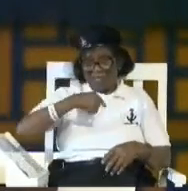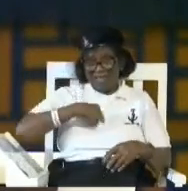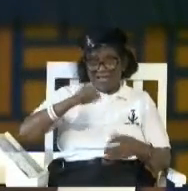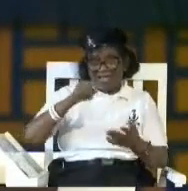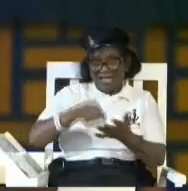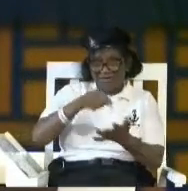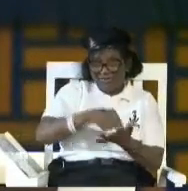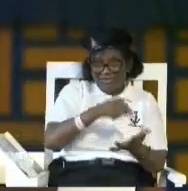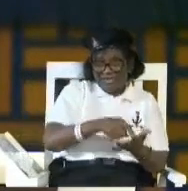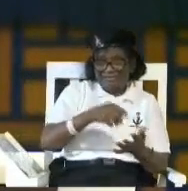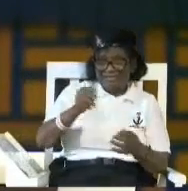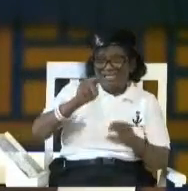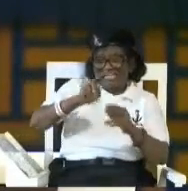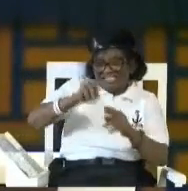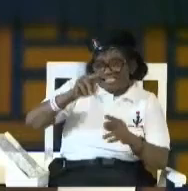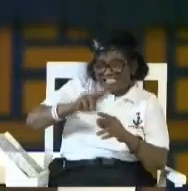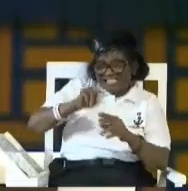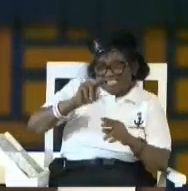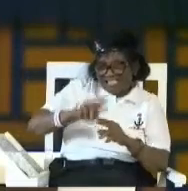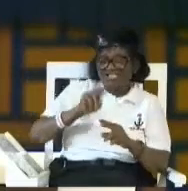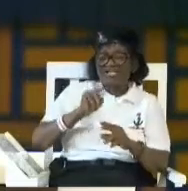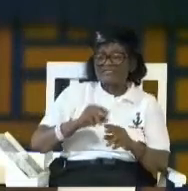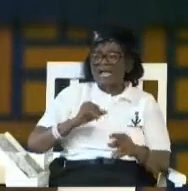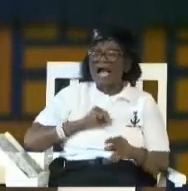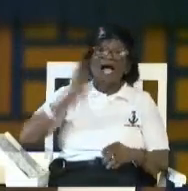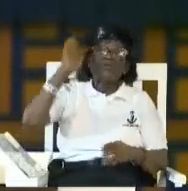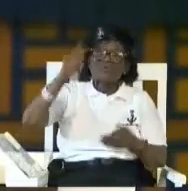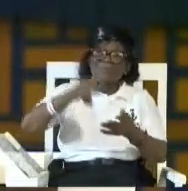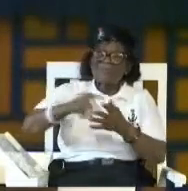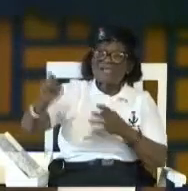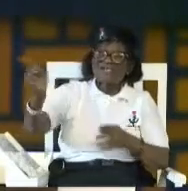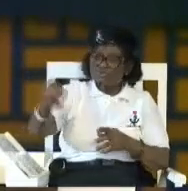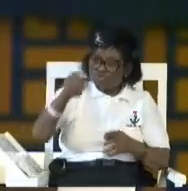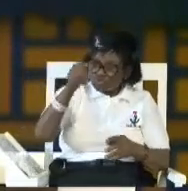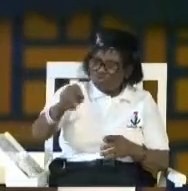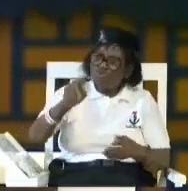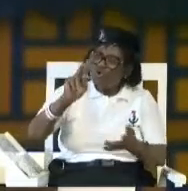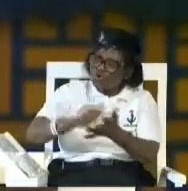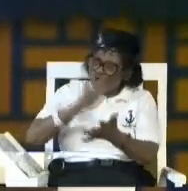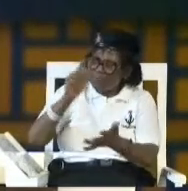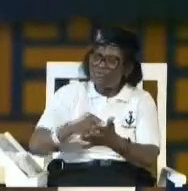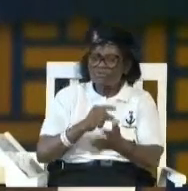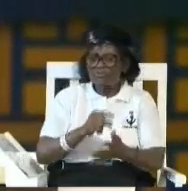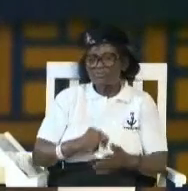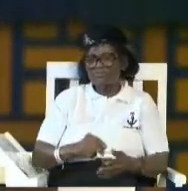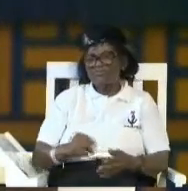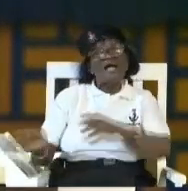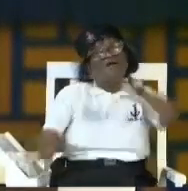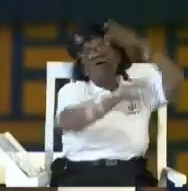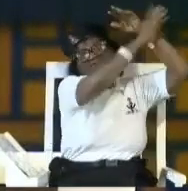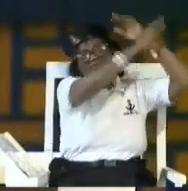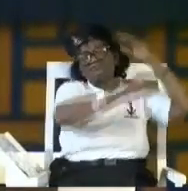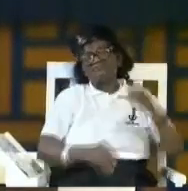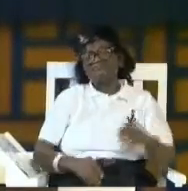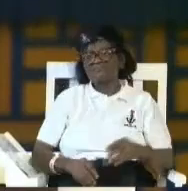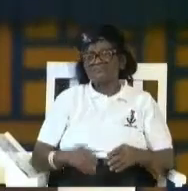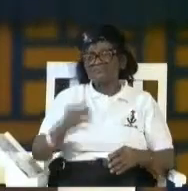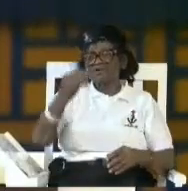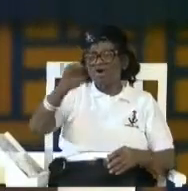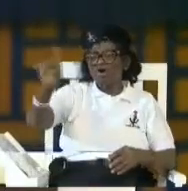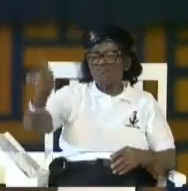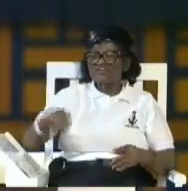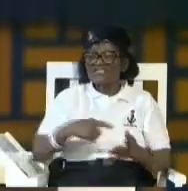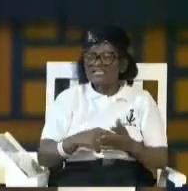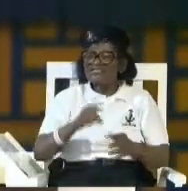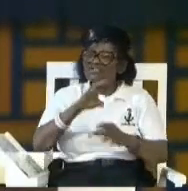Calculate the interest. I will pay you double. But get out of this church.